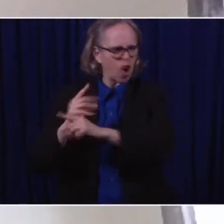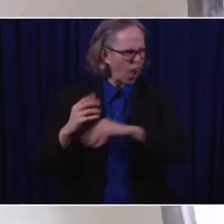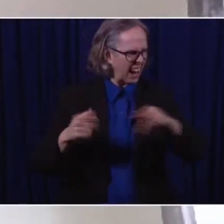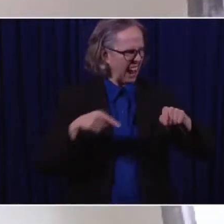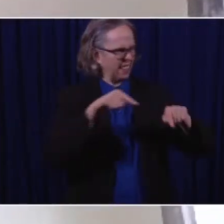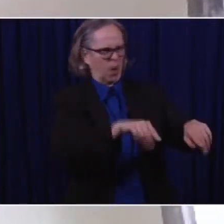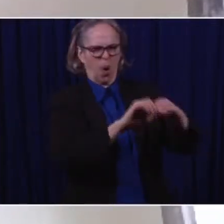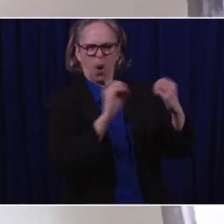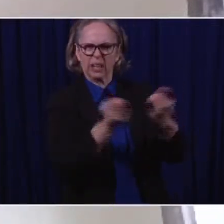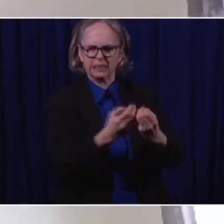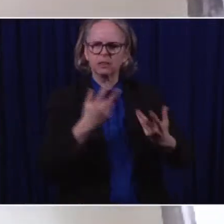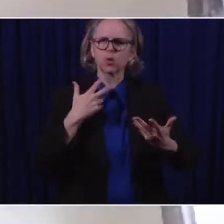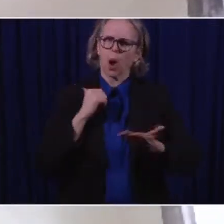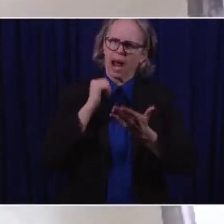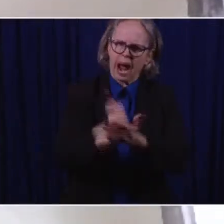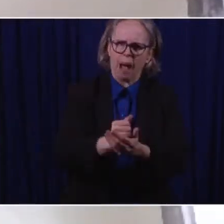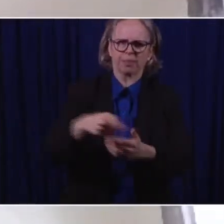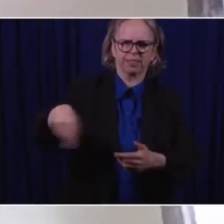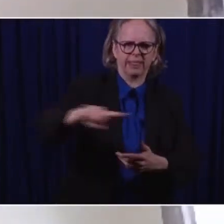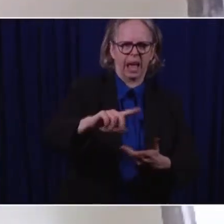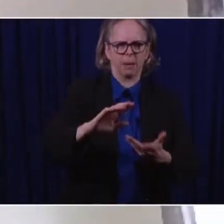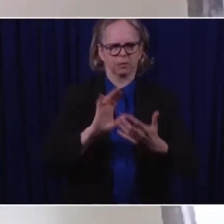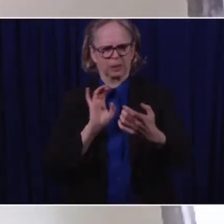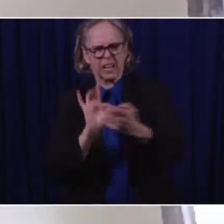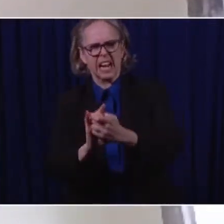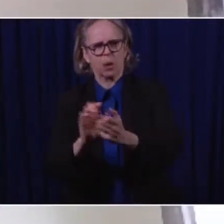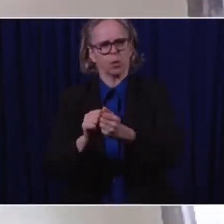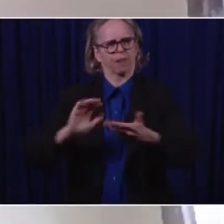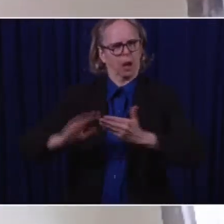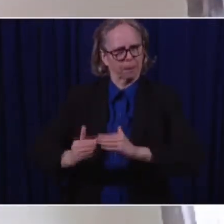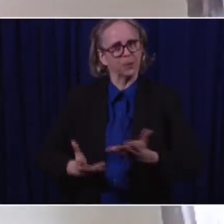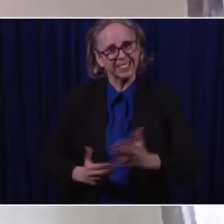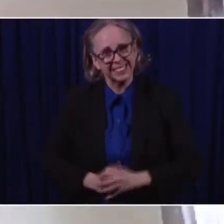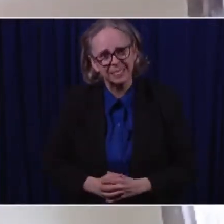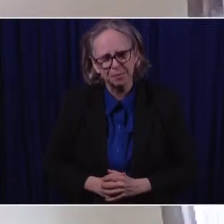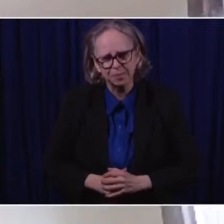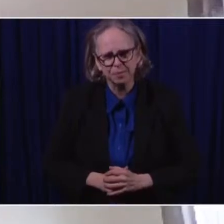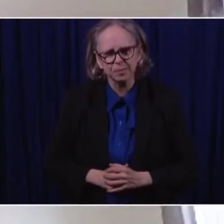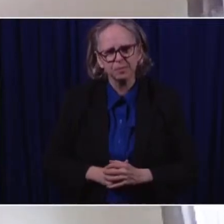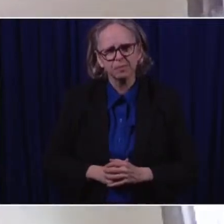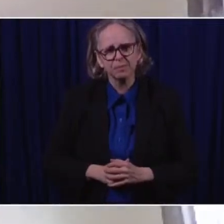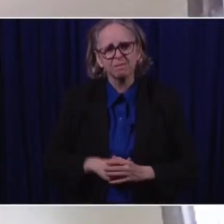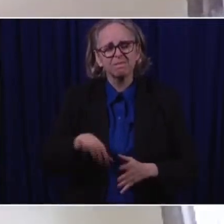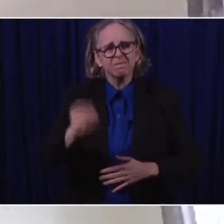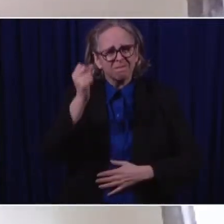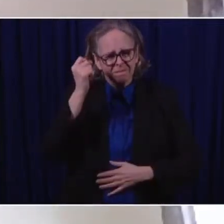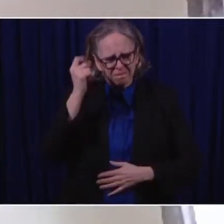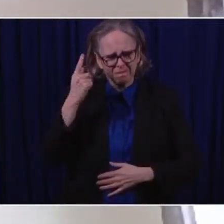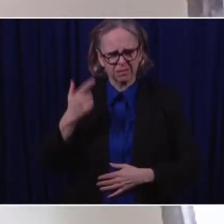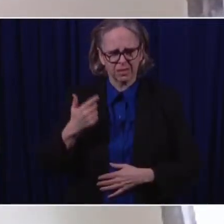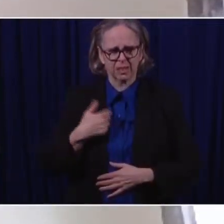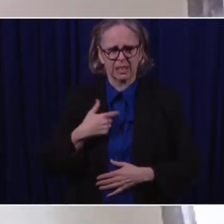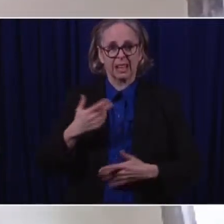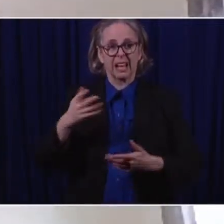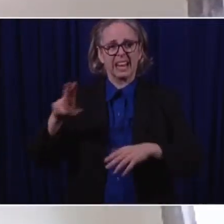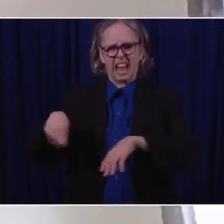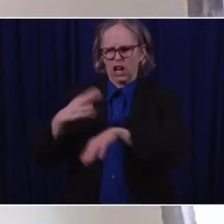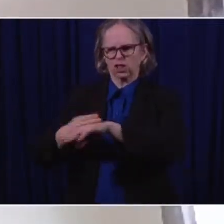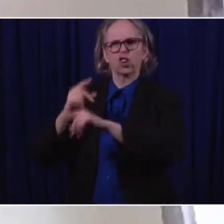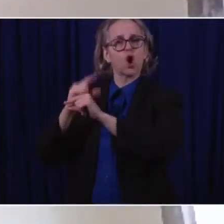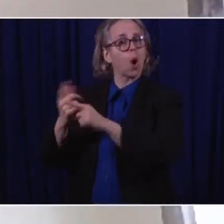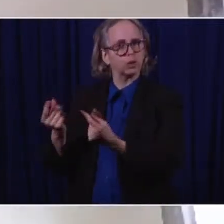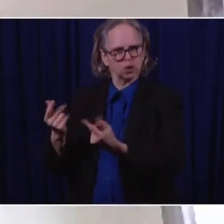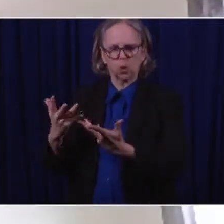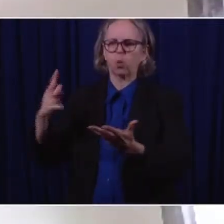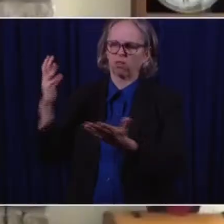older adults, while at the same time working with the Guard to put in place these really important vaccinations. They're getting the vaccines out, but at the same